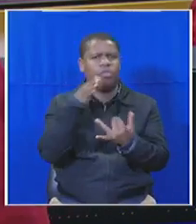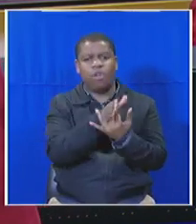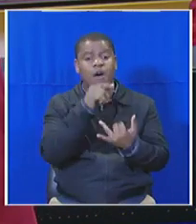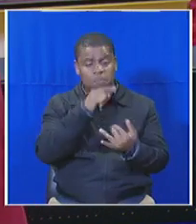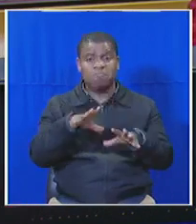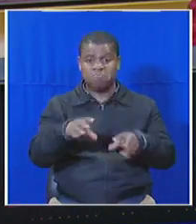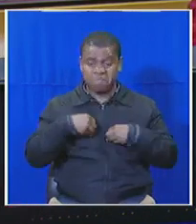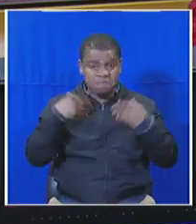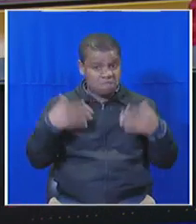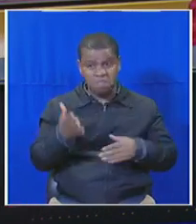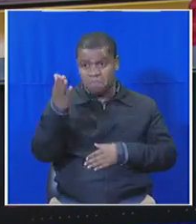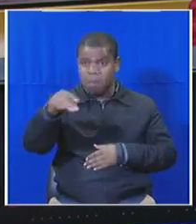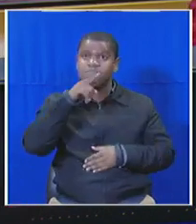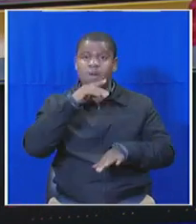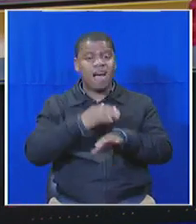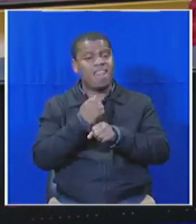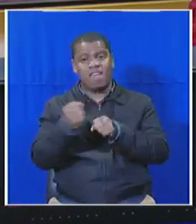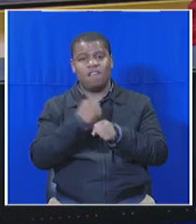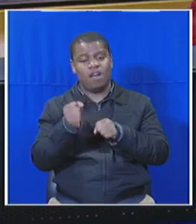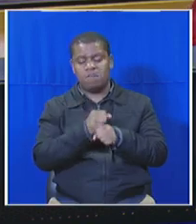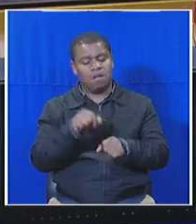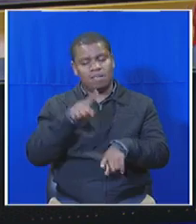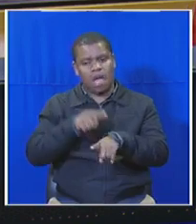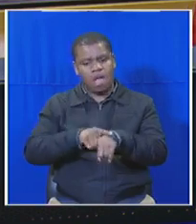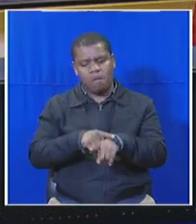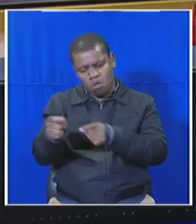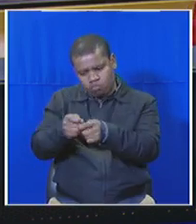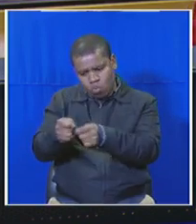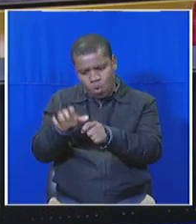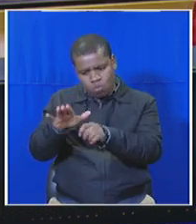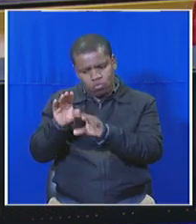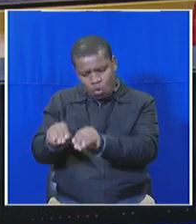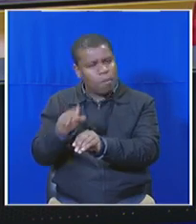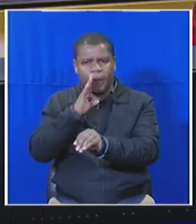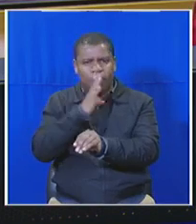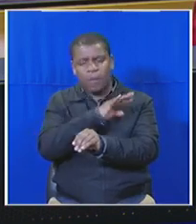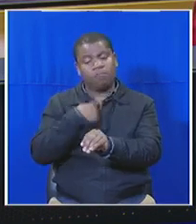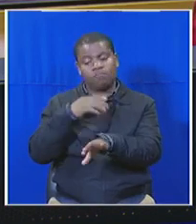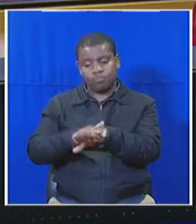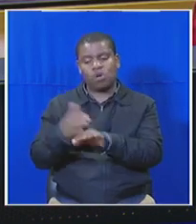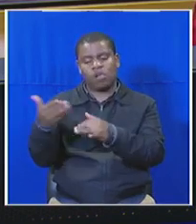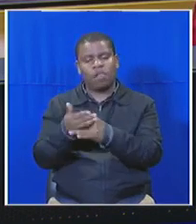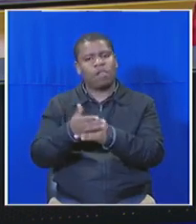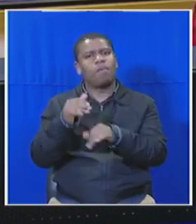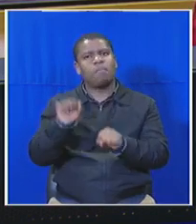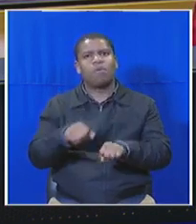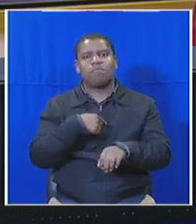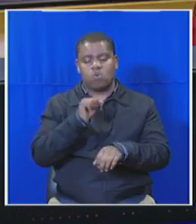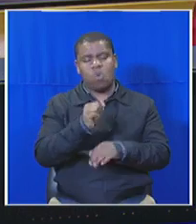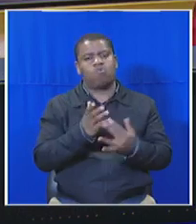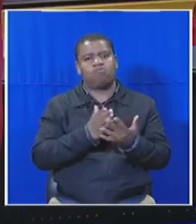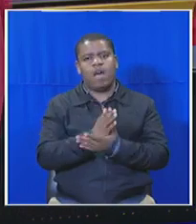which are unnecessary. And you did not hold your time for a member not to be deprived of his right to